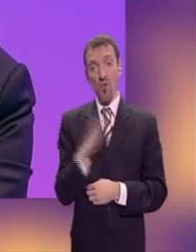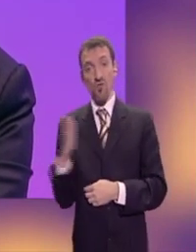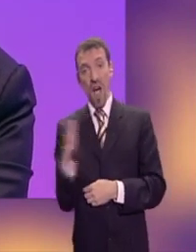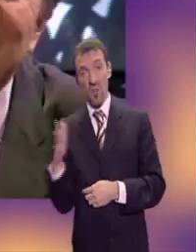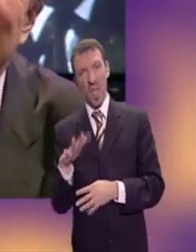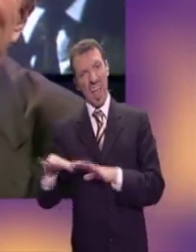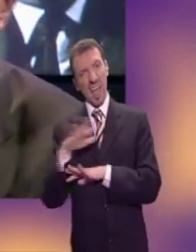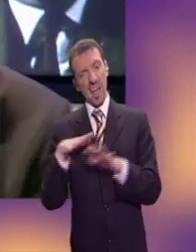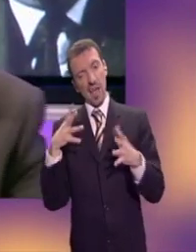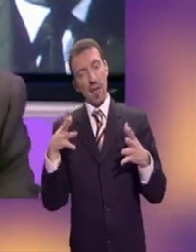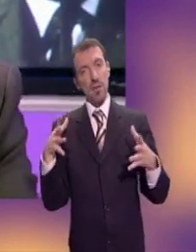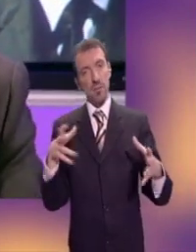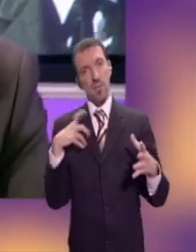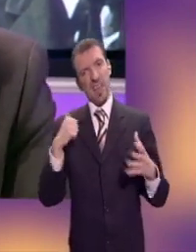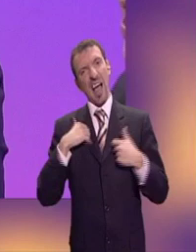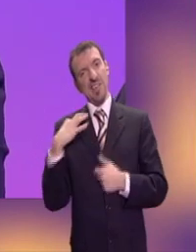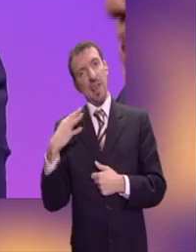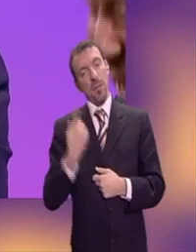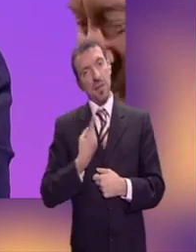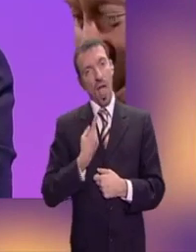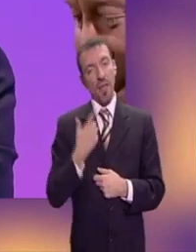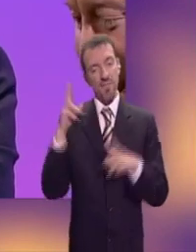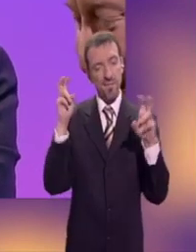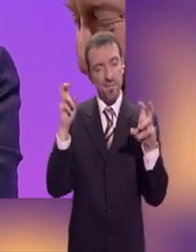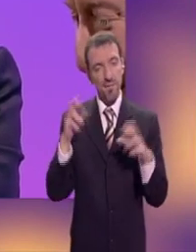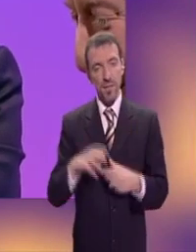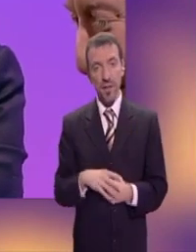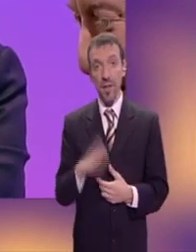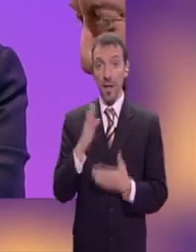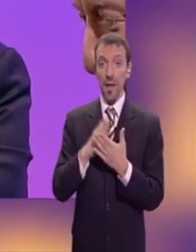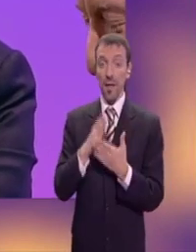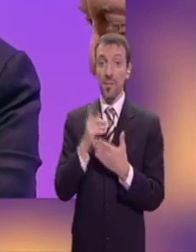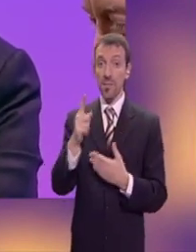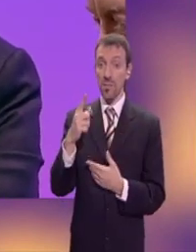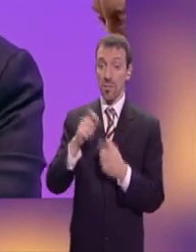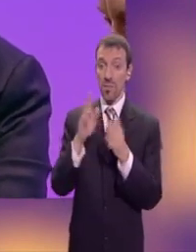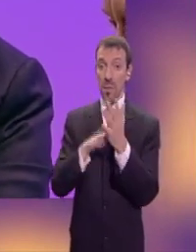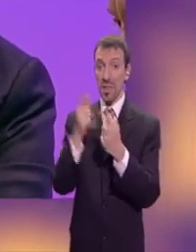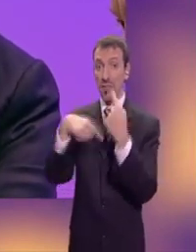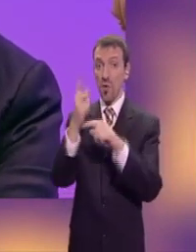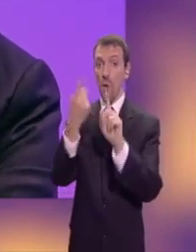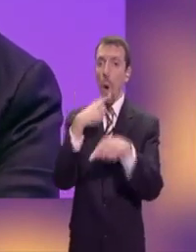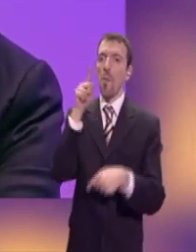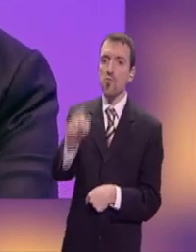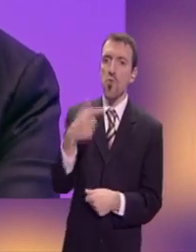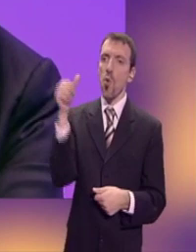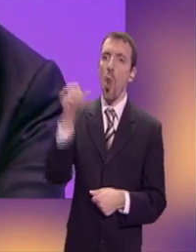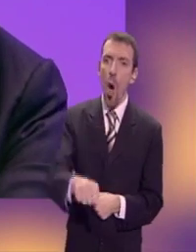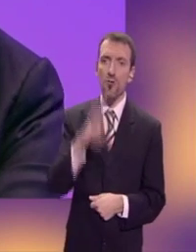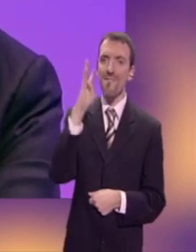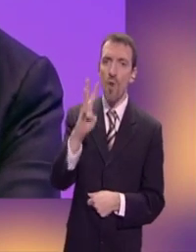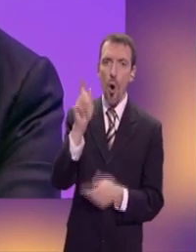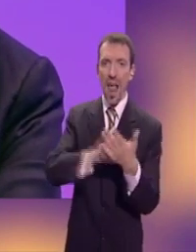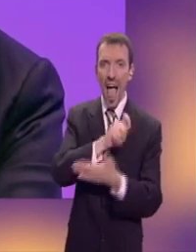Labour Party. I was the right wing candidate for everything. When I was criticising the Prime Minister from that point of view, the answer was always, but you lost 4